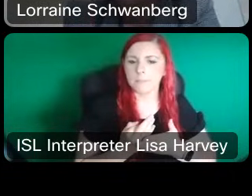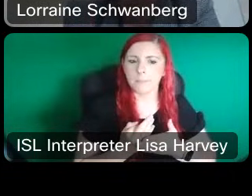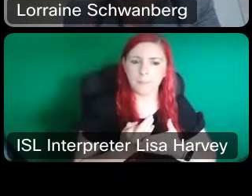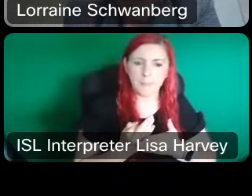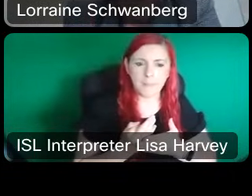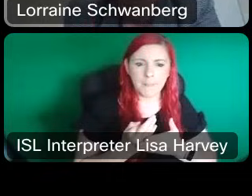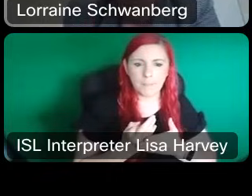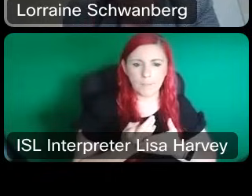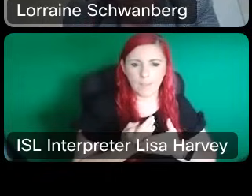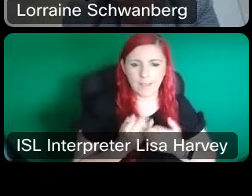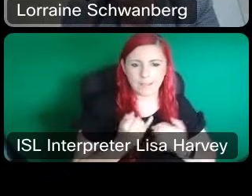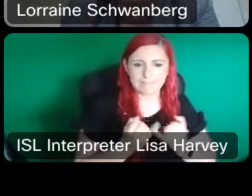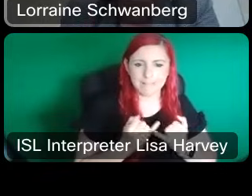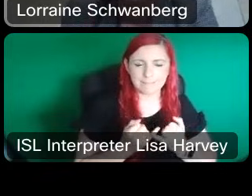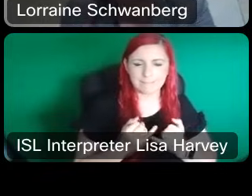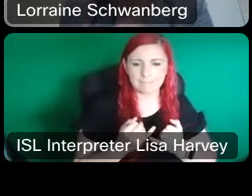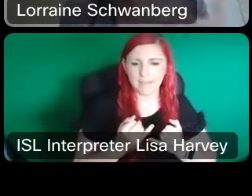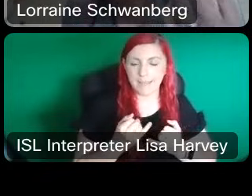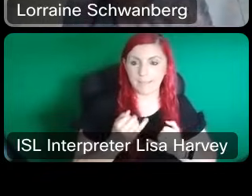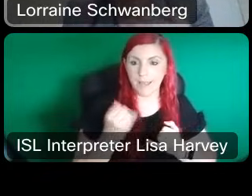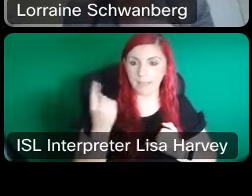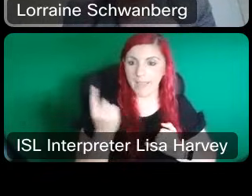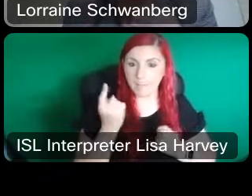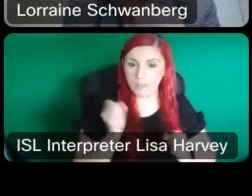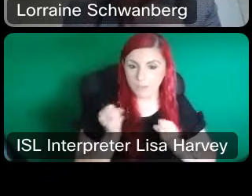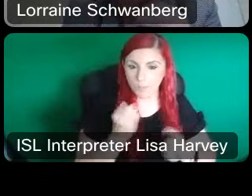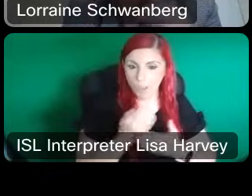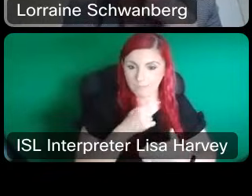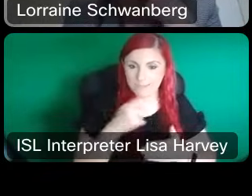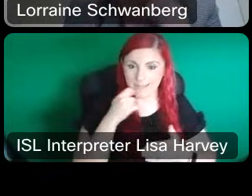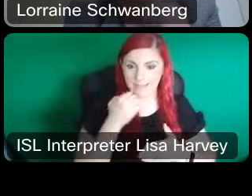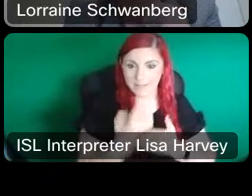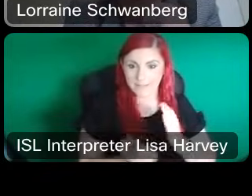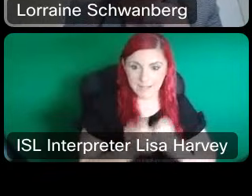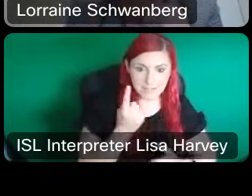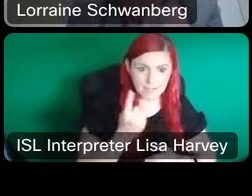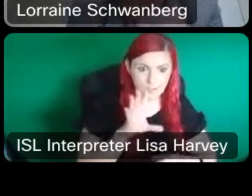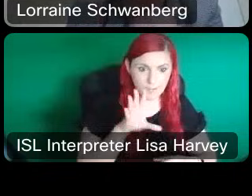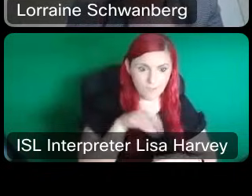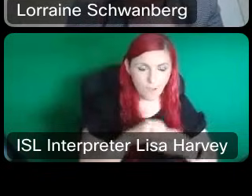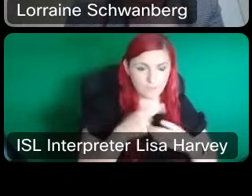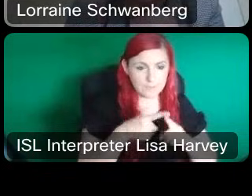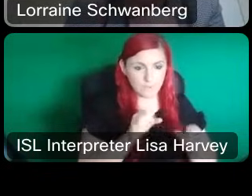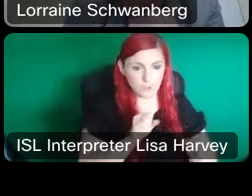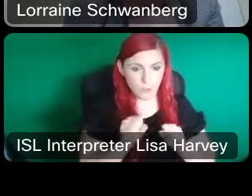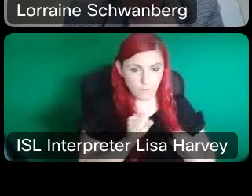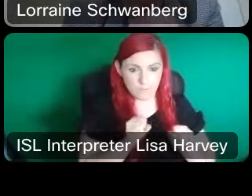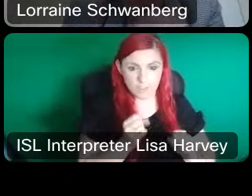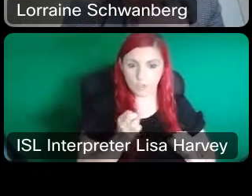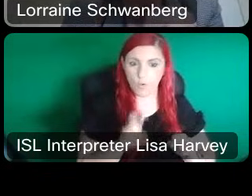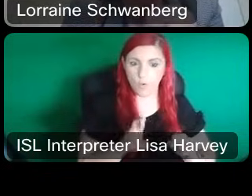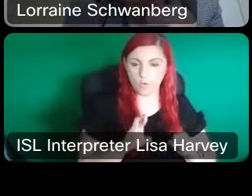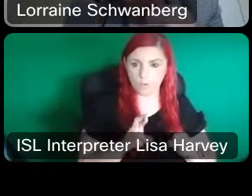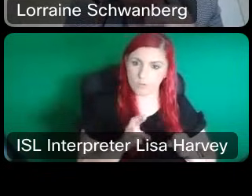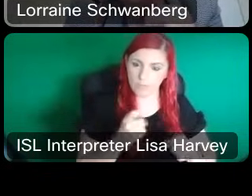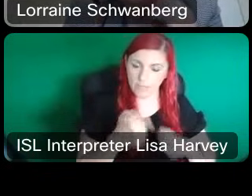ambulance services and things like that, if there are incidents that involve different services, collaborate and aim to